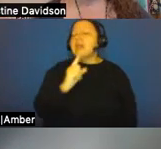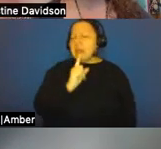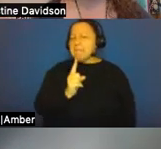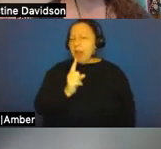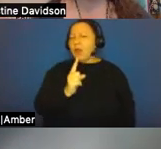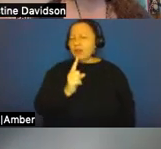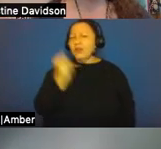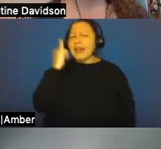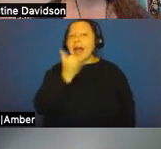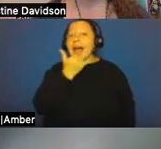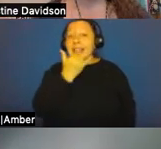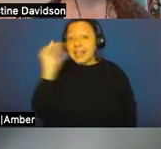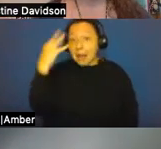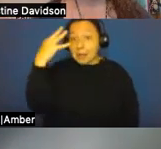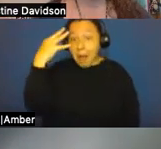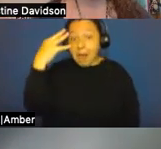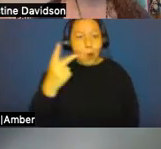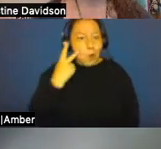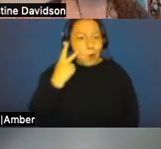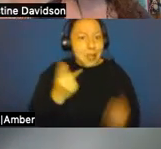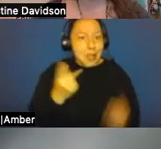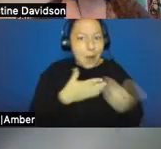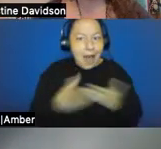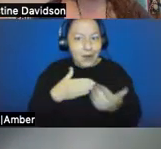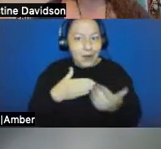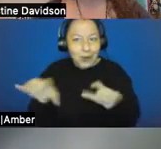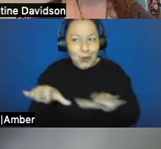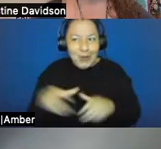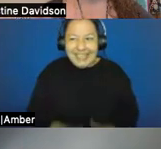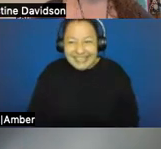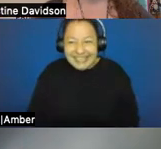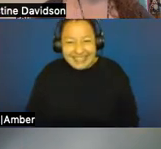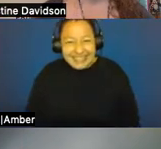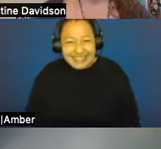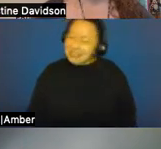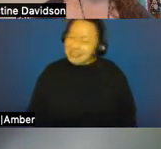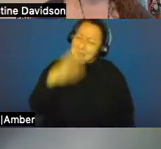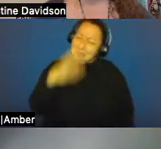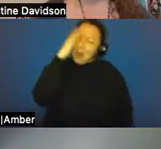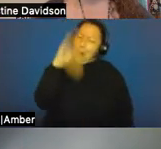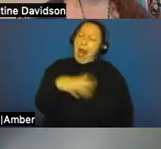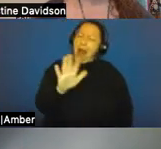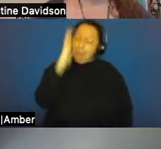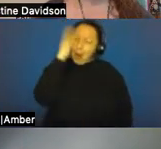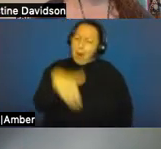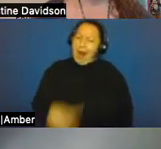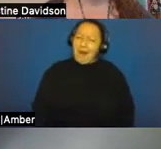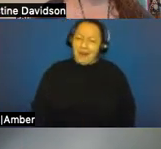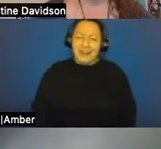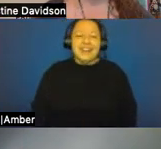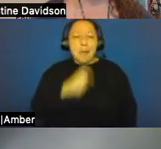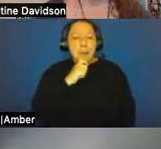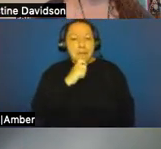on, we're going to see what you have going on. And just be conscious, right? The microphone's the same way. Sometimes you'll